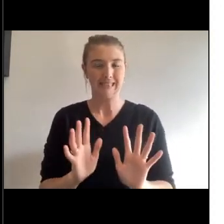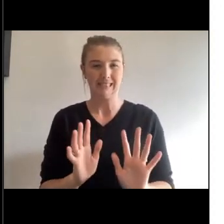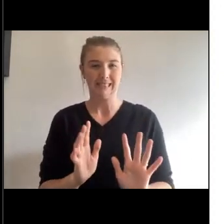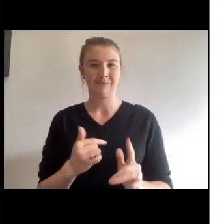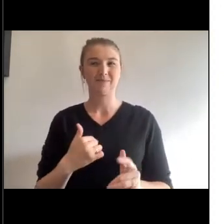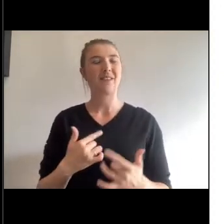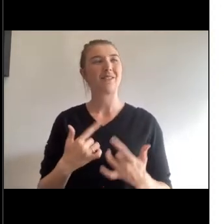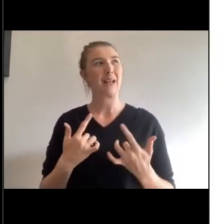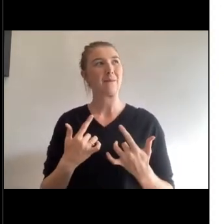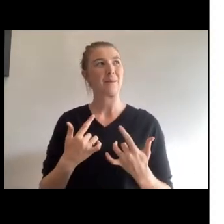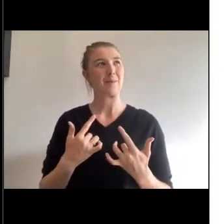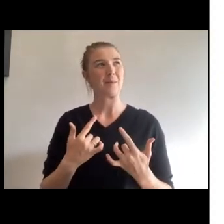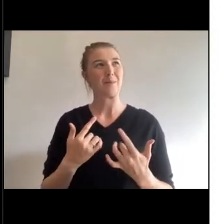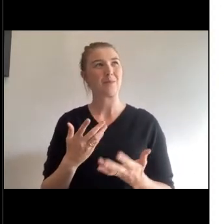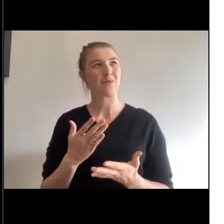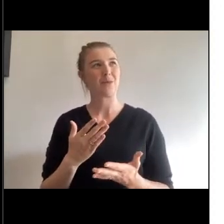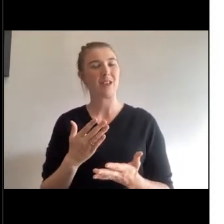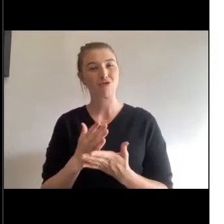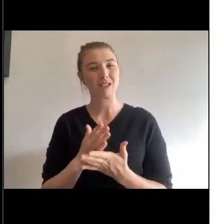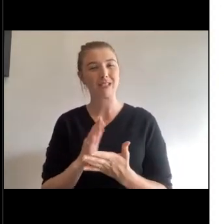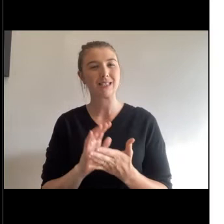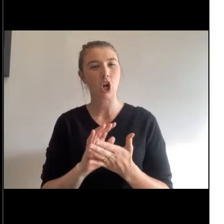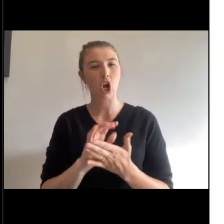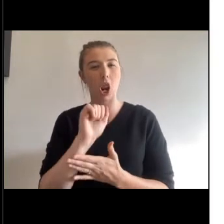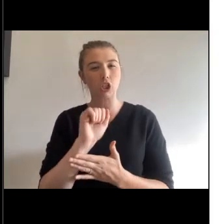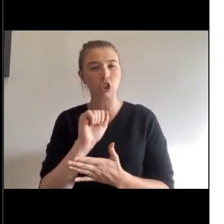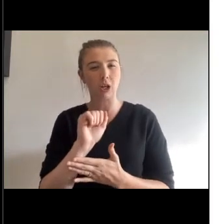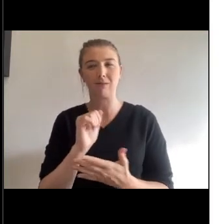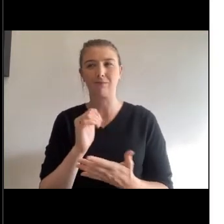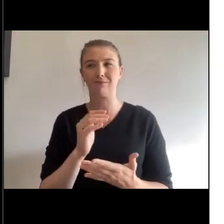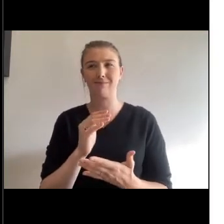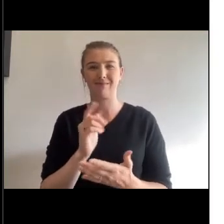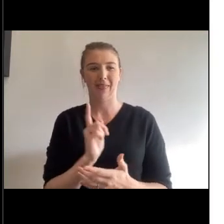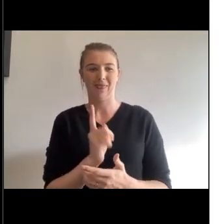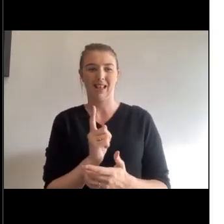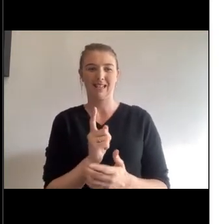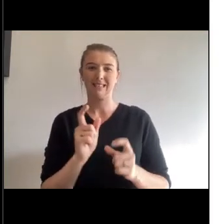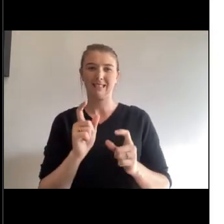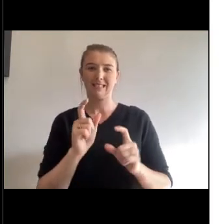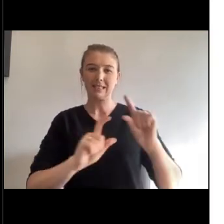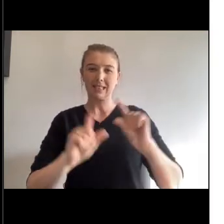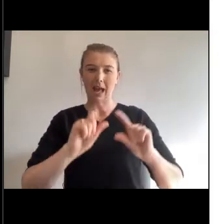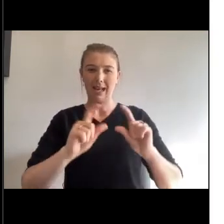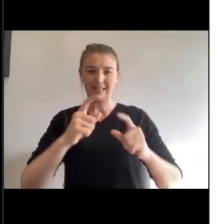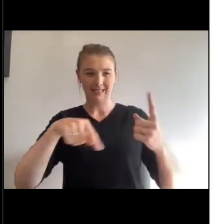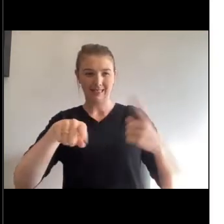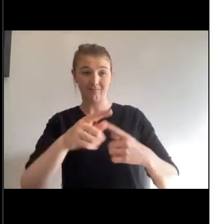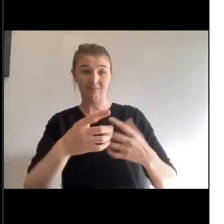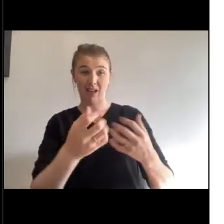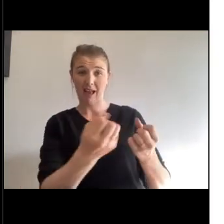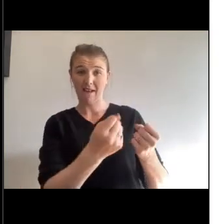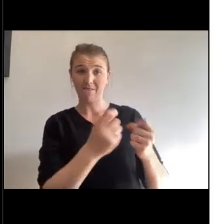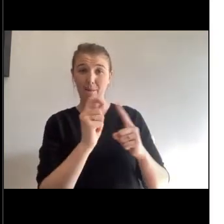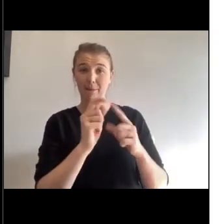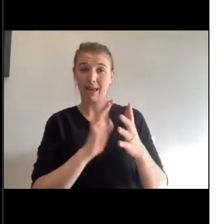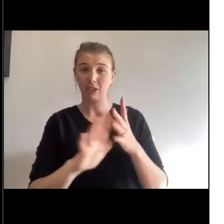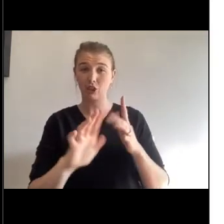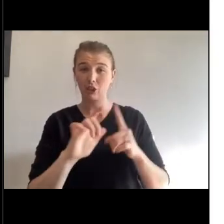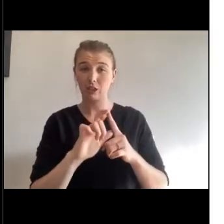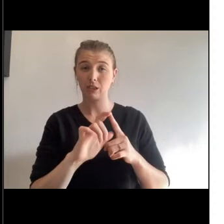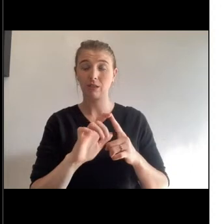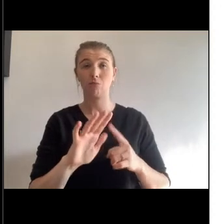was really where the scientists were all had PhDs, for example, and they're all from